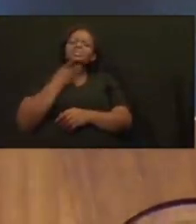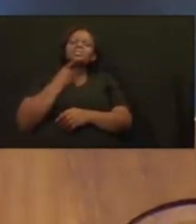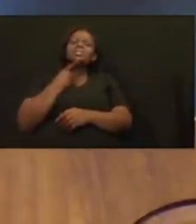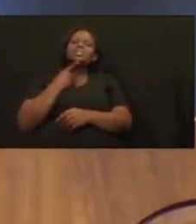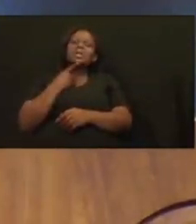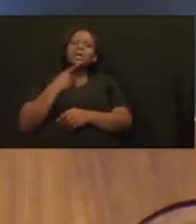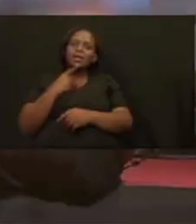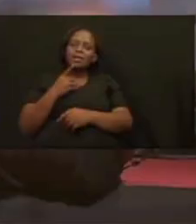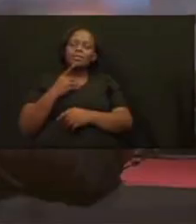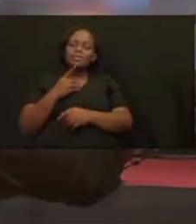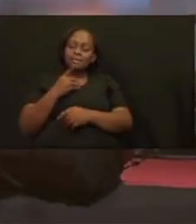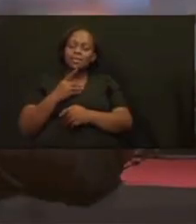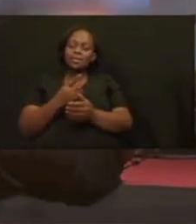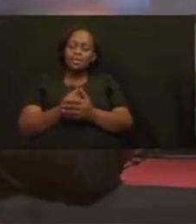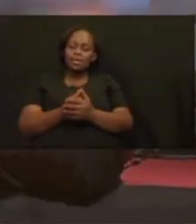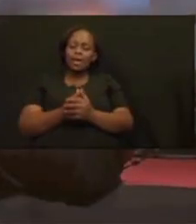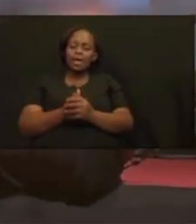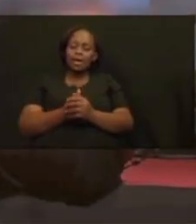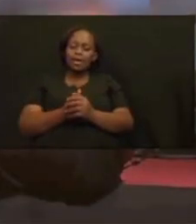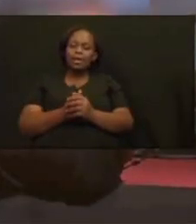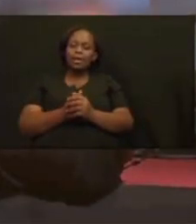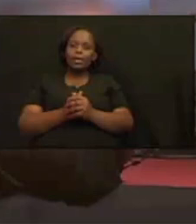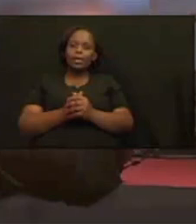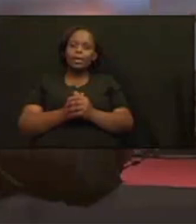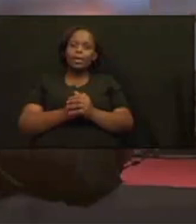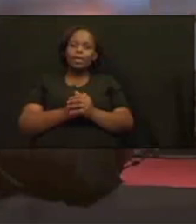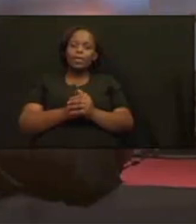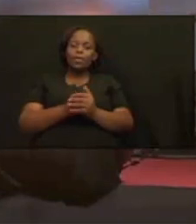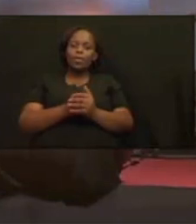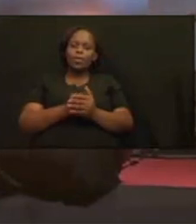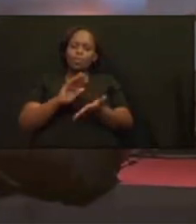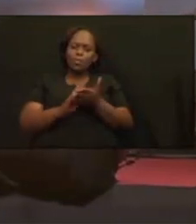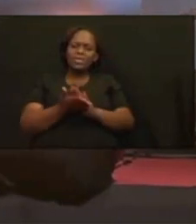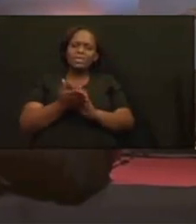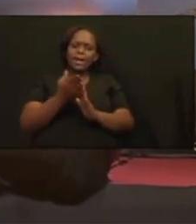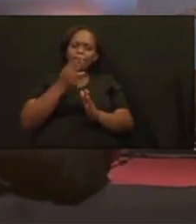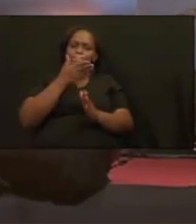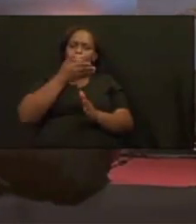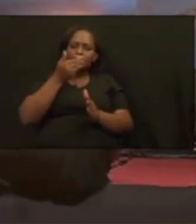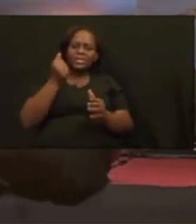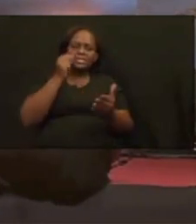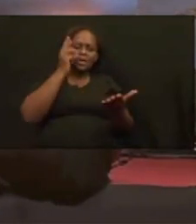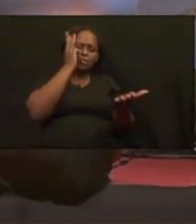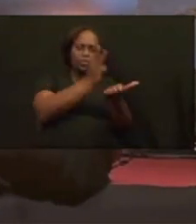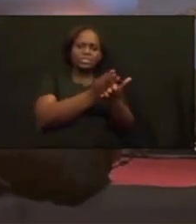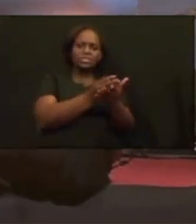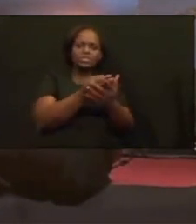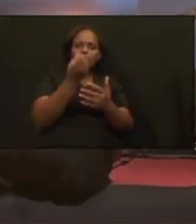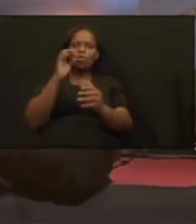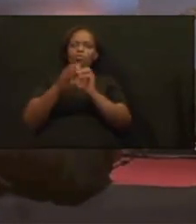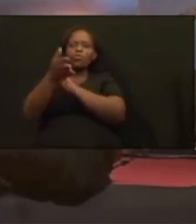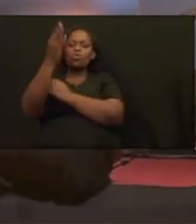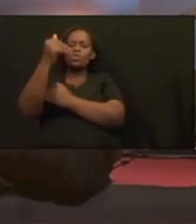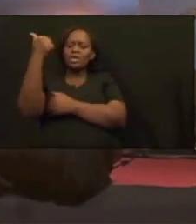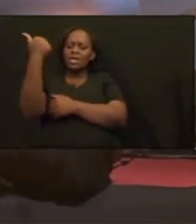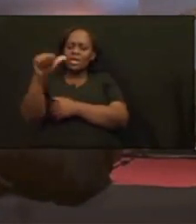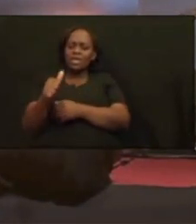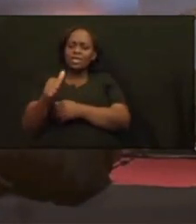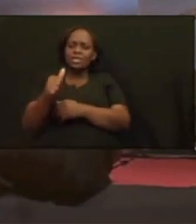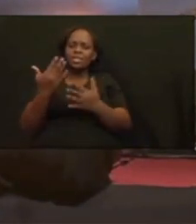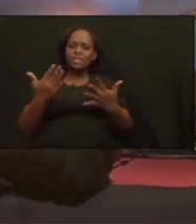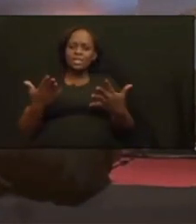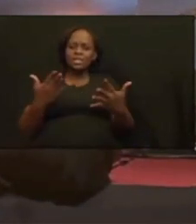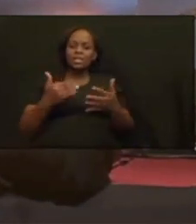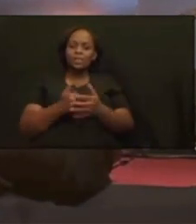send you to school, should send you to the finance realm, should send you to pray and fast. Any other thing that becomes